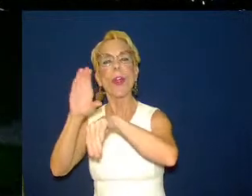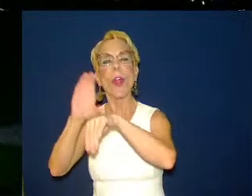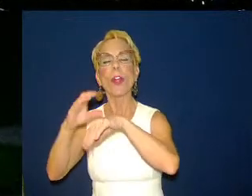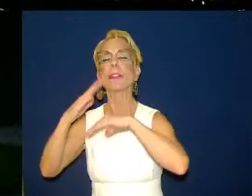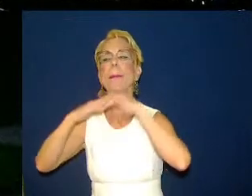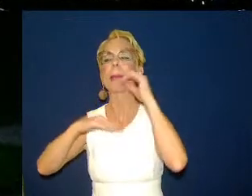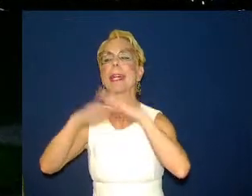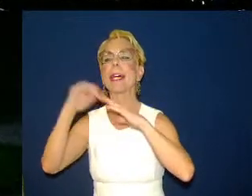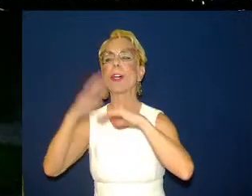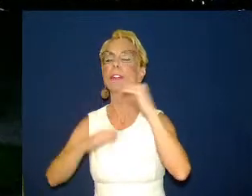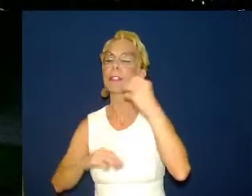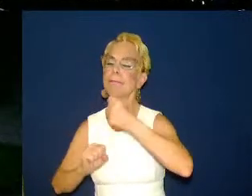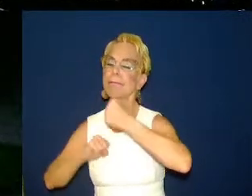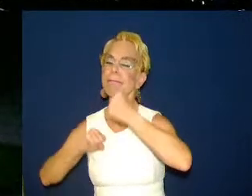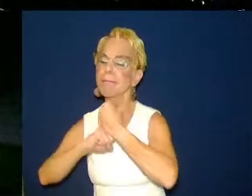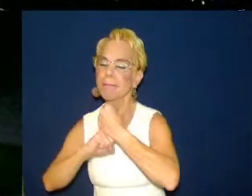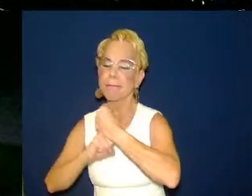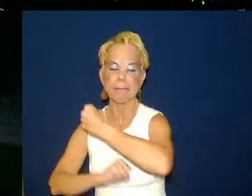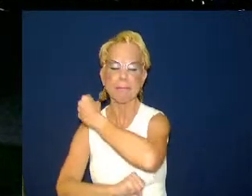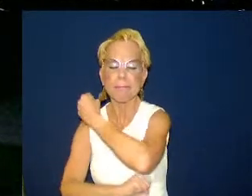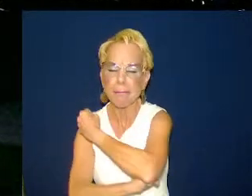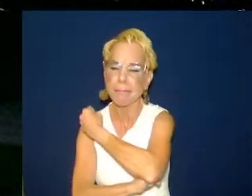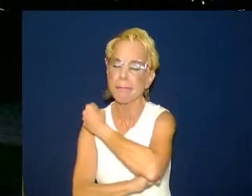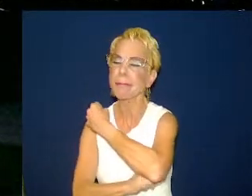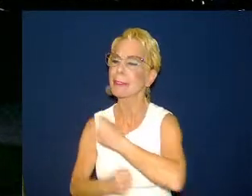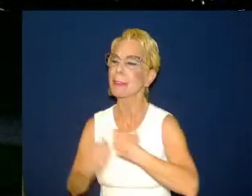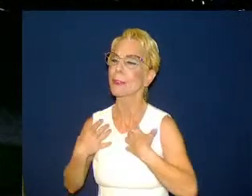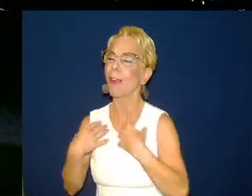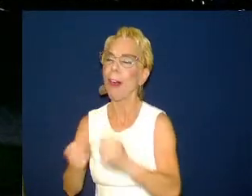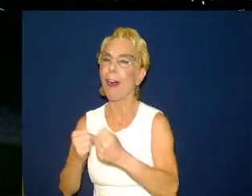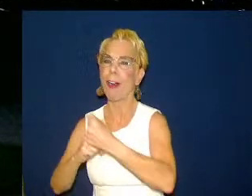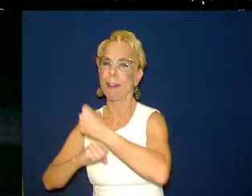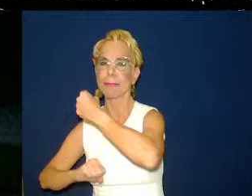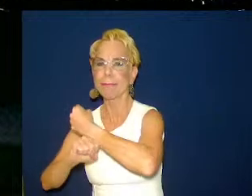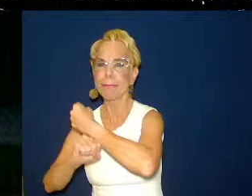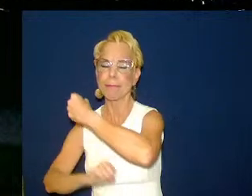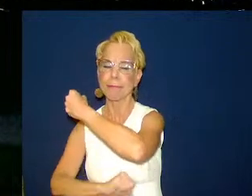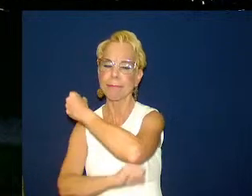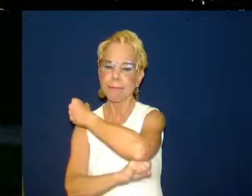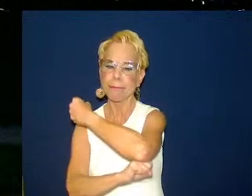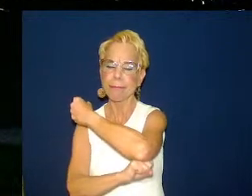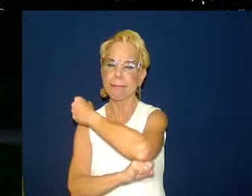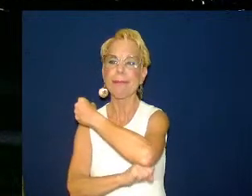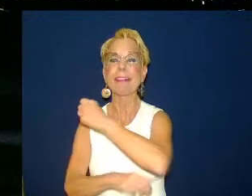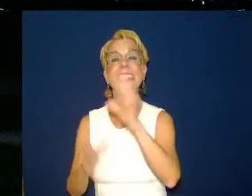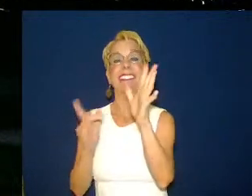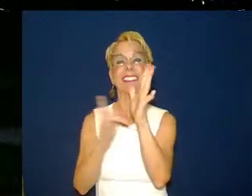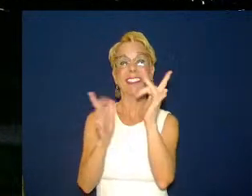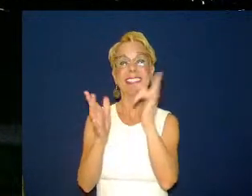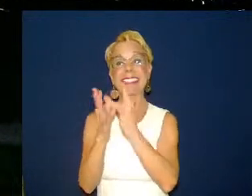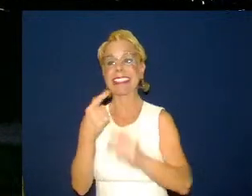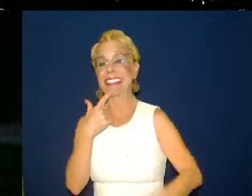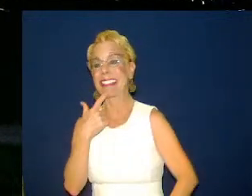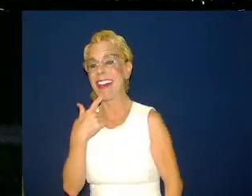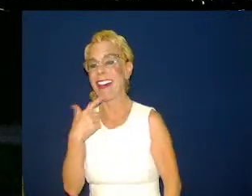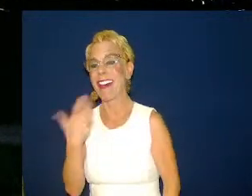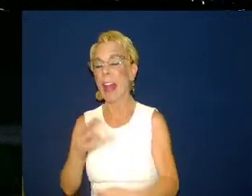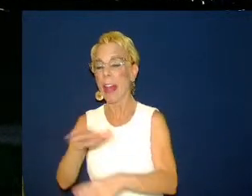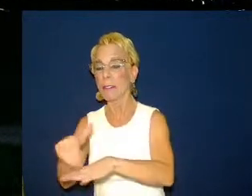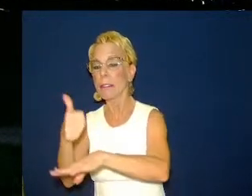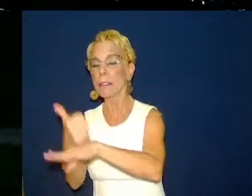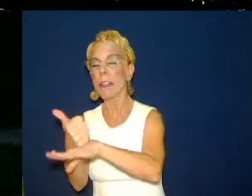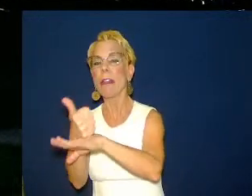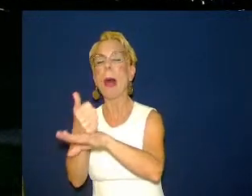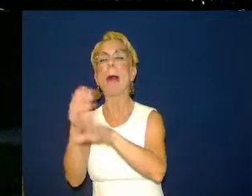again. I know your deeds. See, I have placed before you an open door that no one can shut. And I